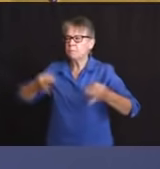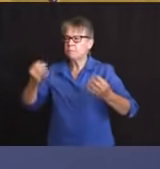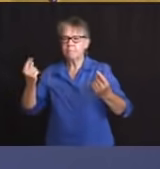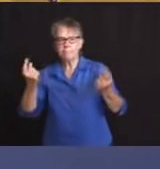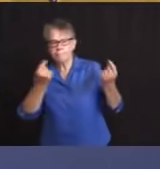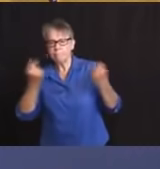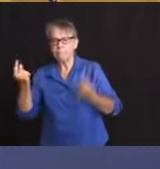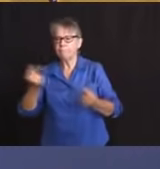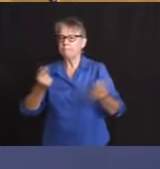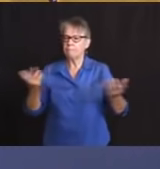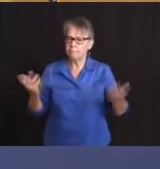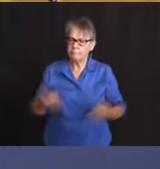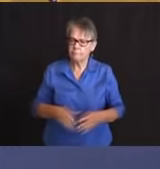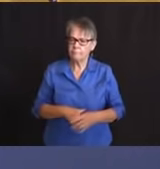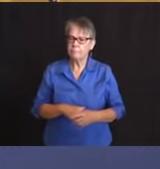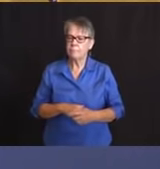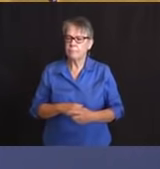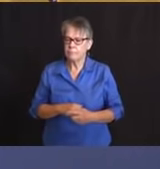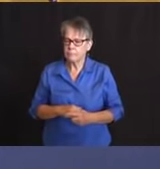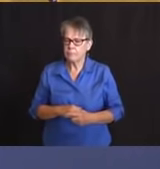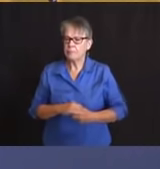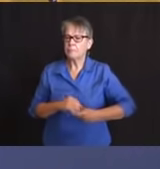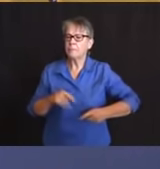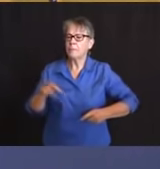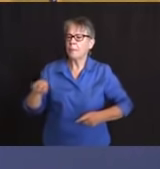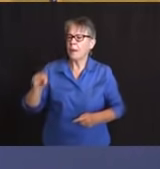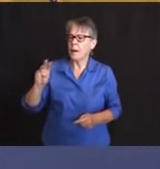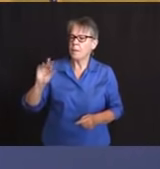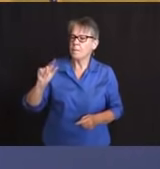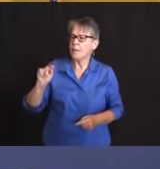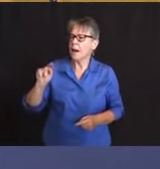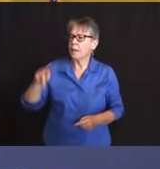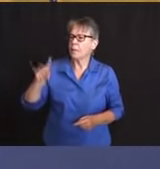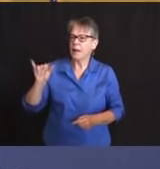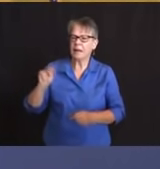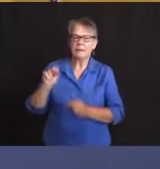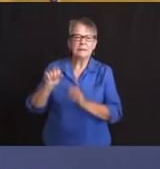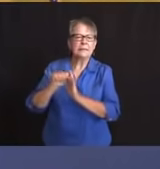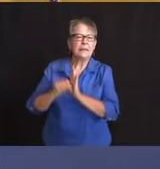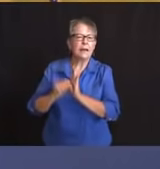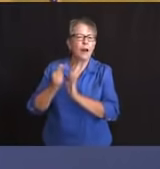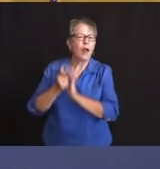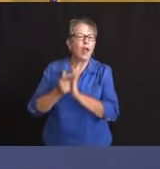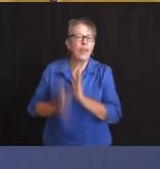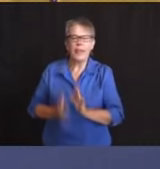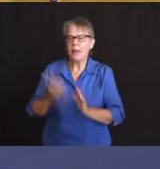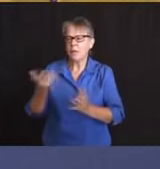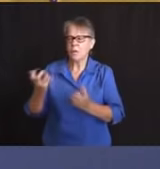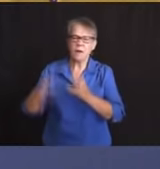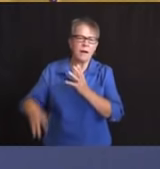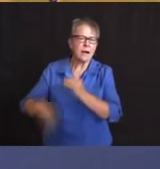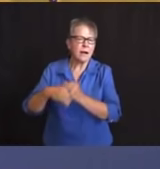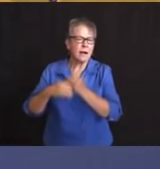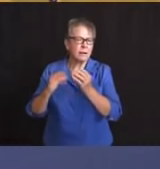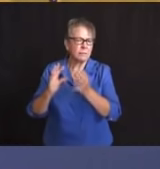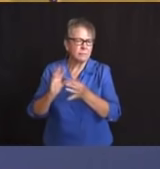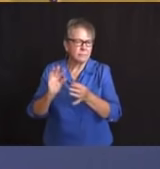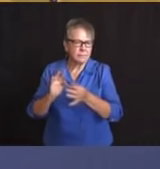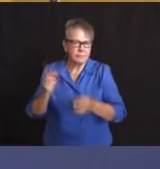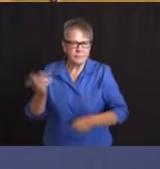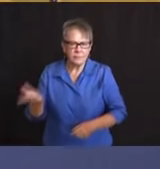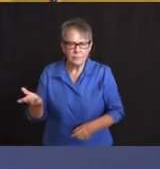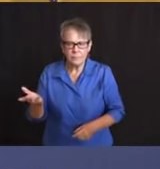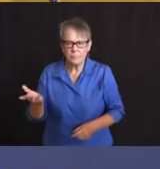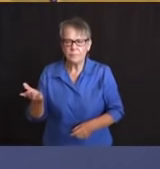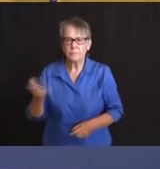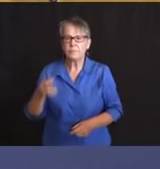order covers licensed health clubs, fitness centers, which those would not fall under the definition. Obviously, we expect they'll abide by the